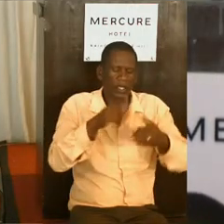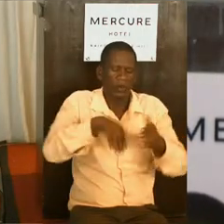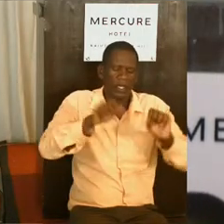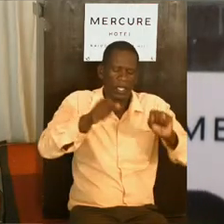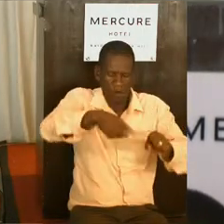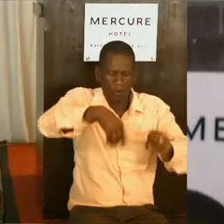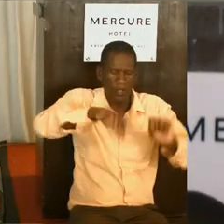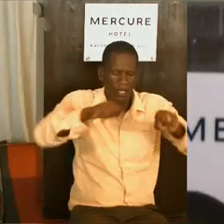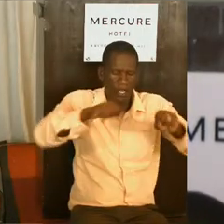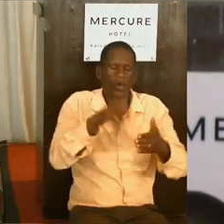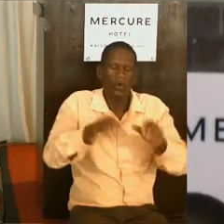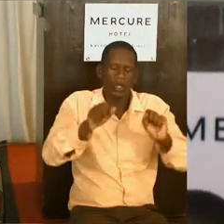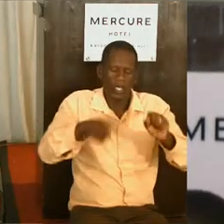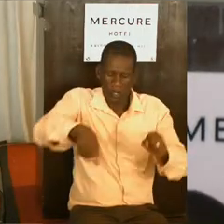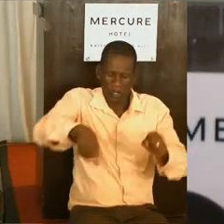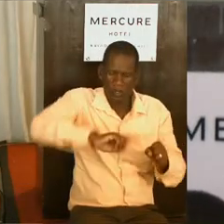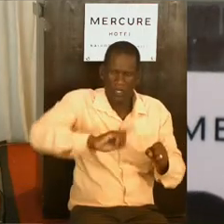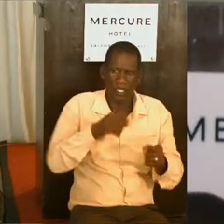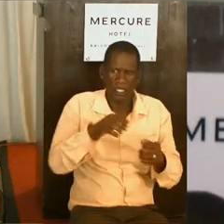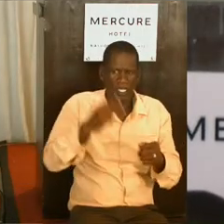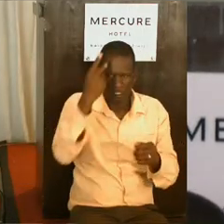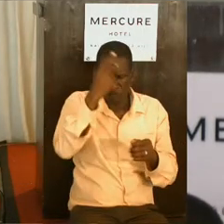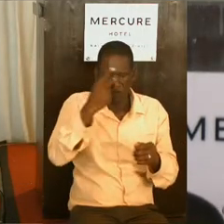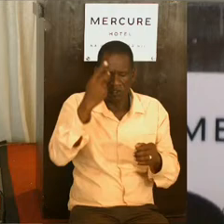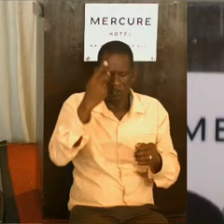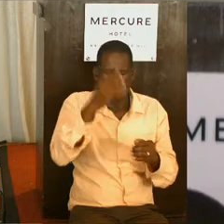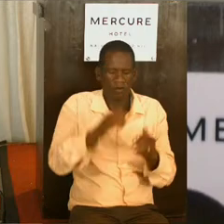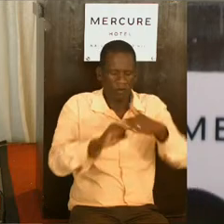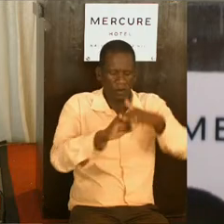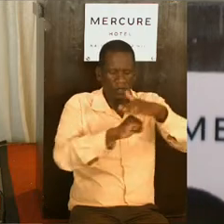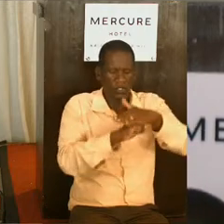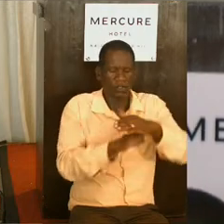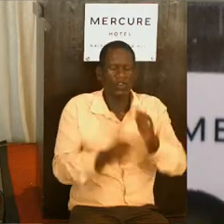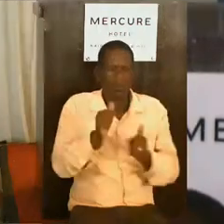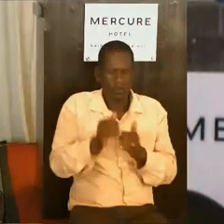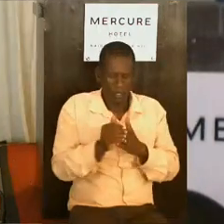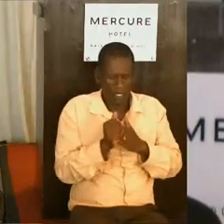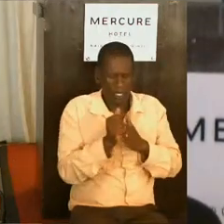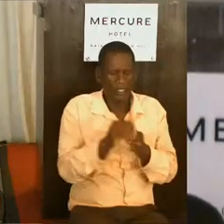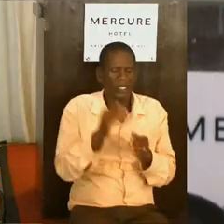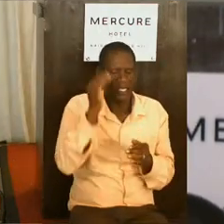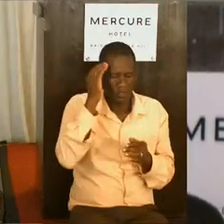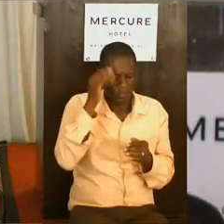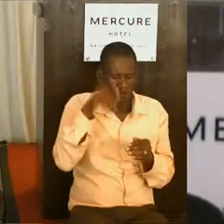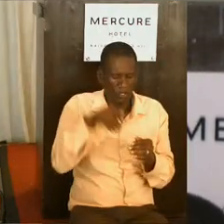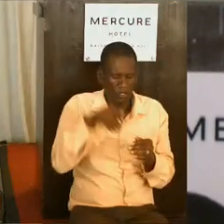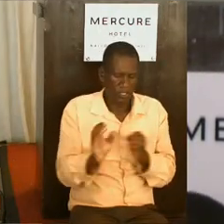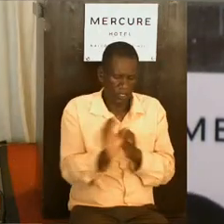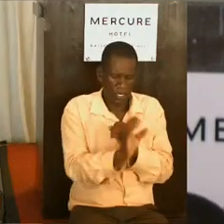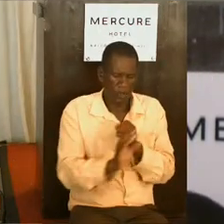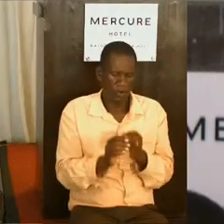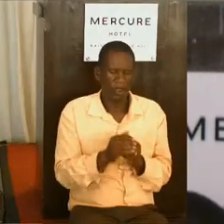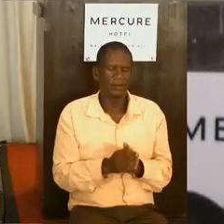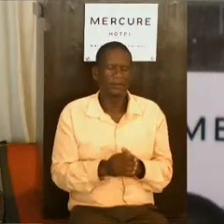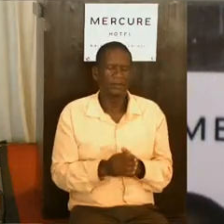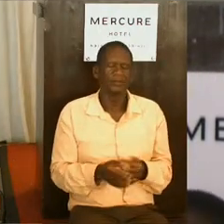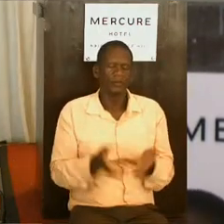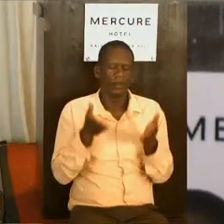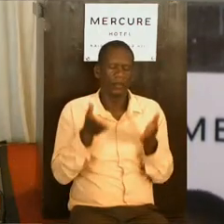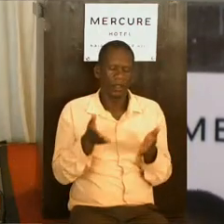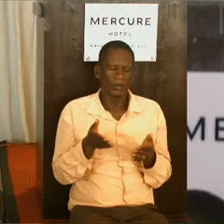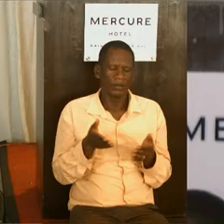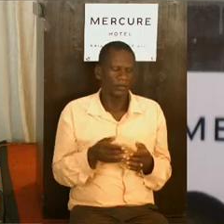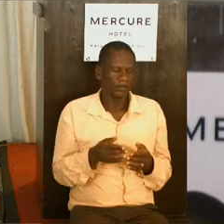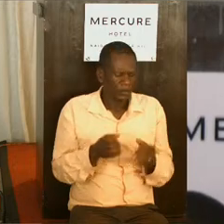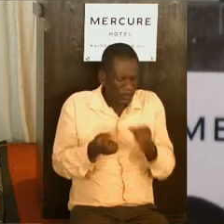which we can say should be the philosophy philosophical Foundation that drives education in this country so I